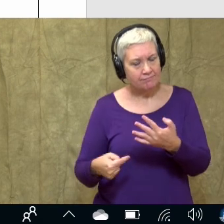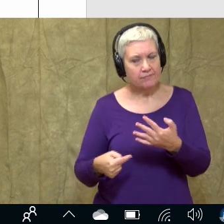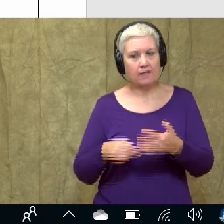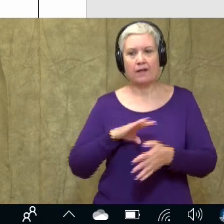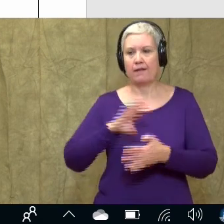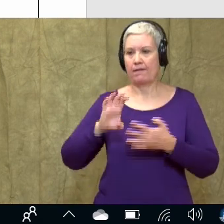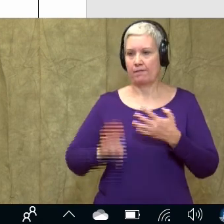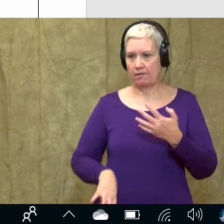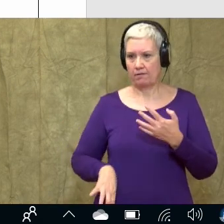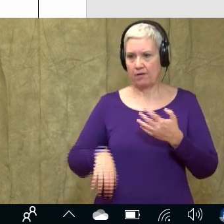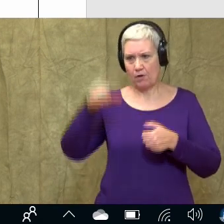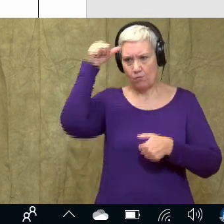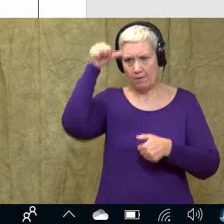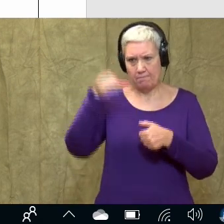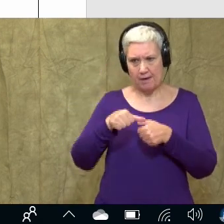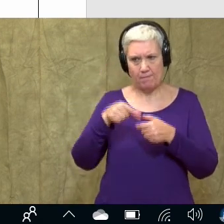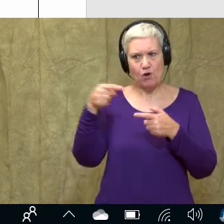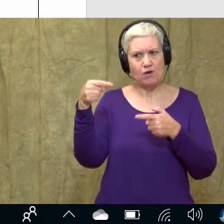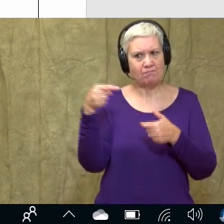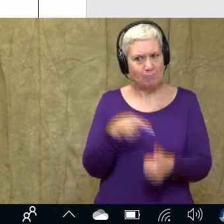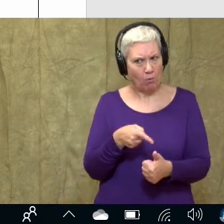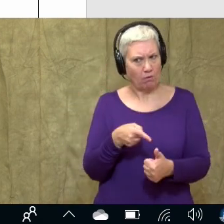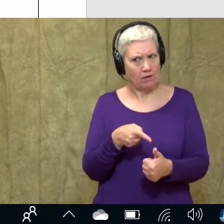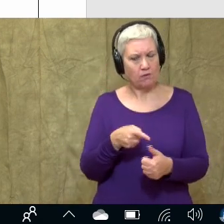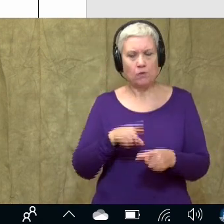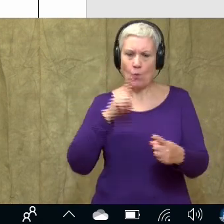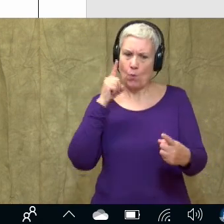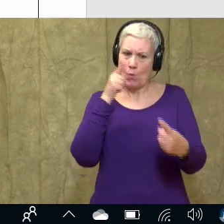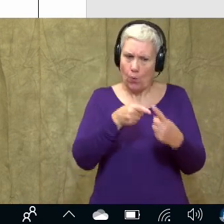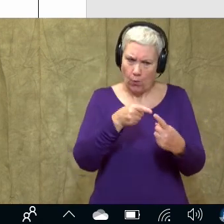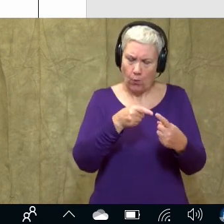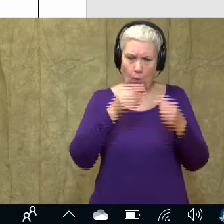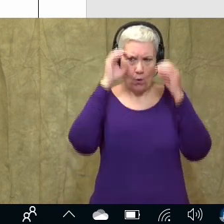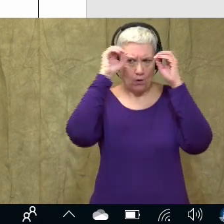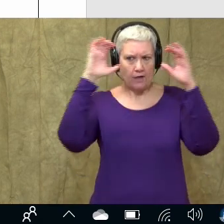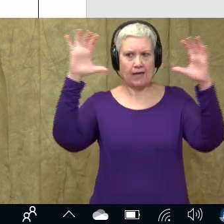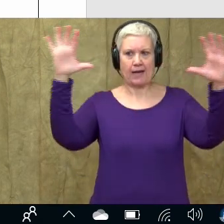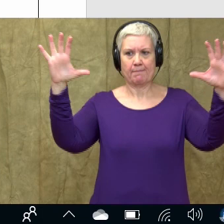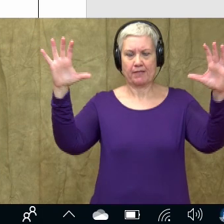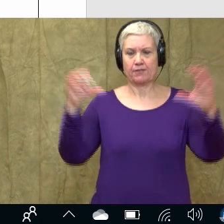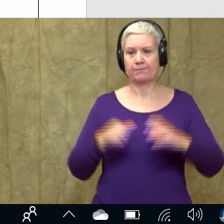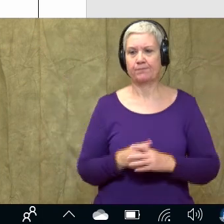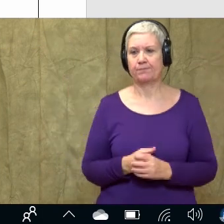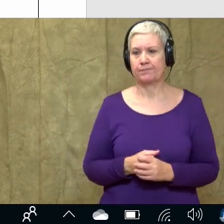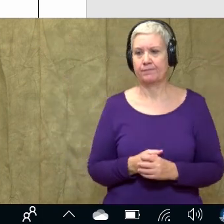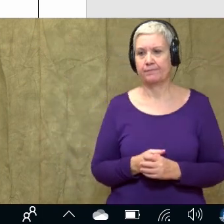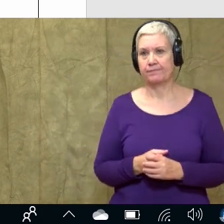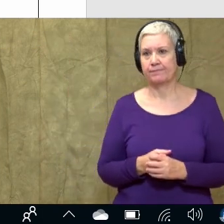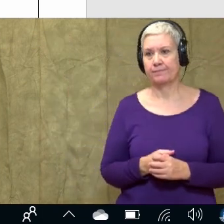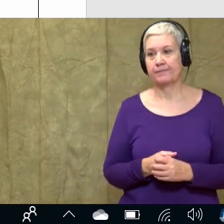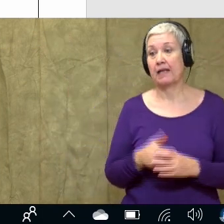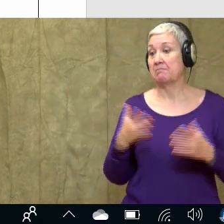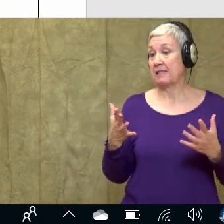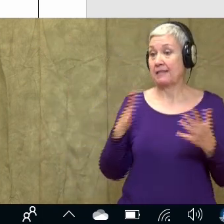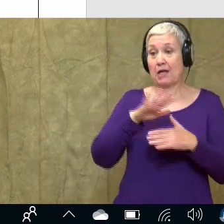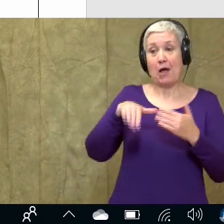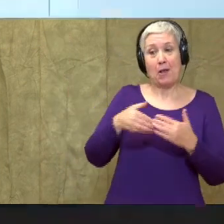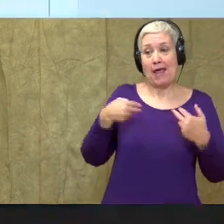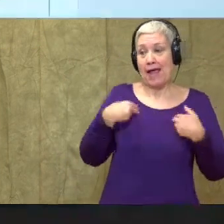with a memorable detail and a memorable image. Okay, well guys, that's pretty much it for